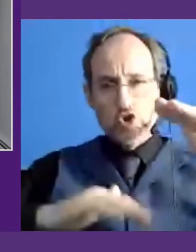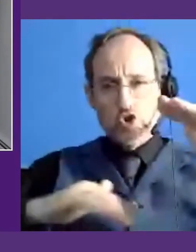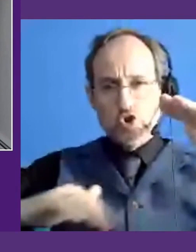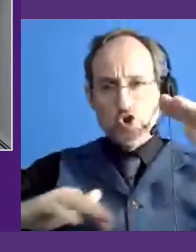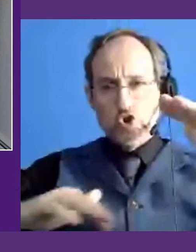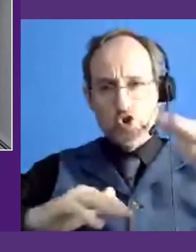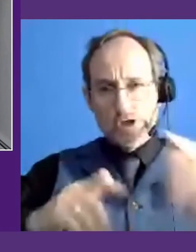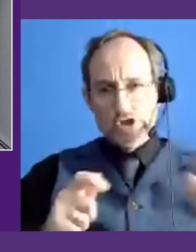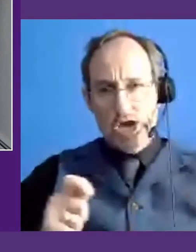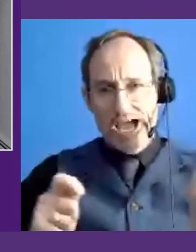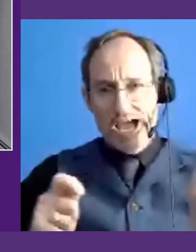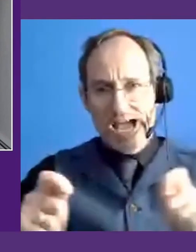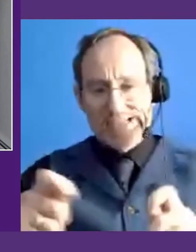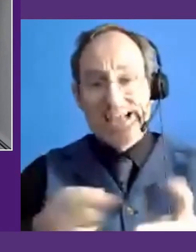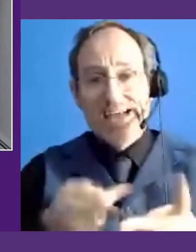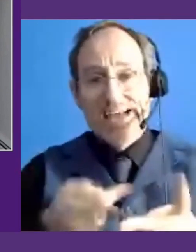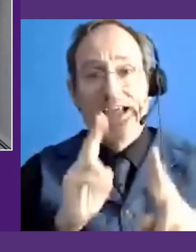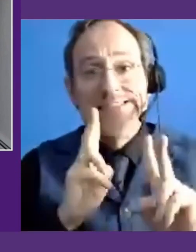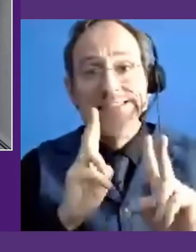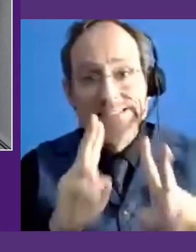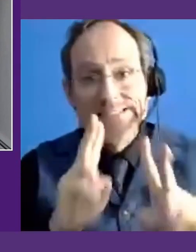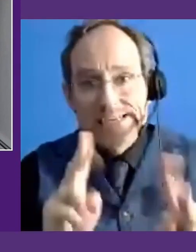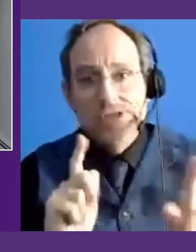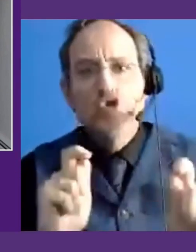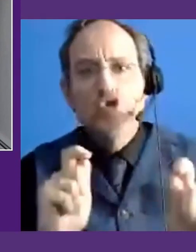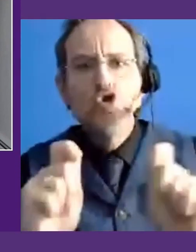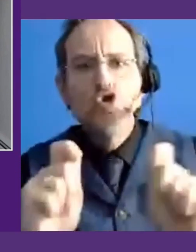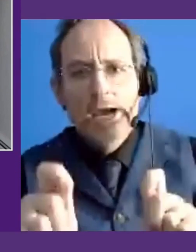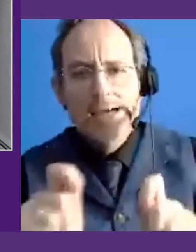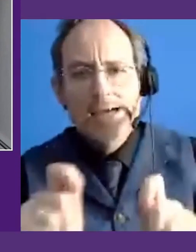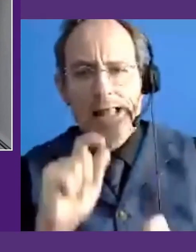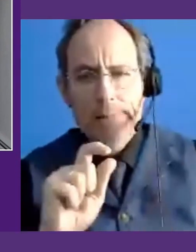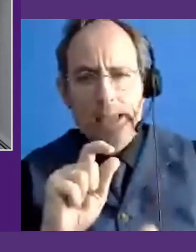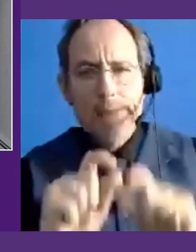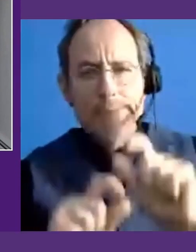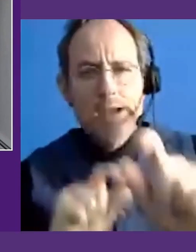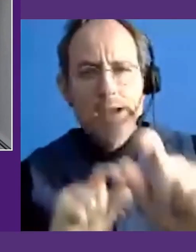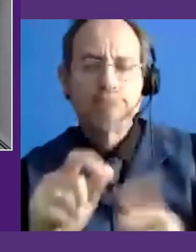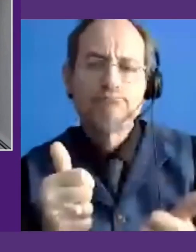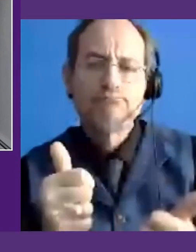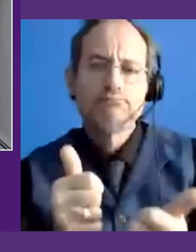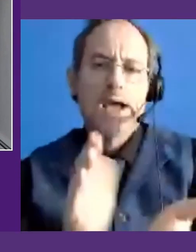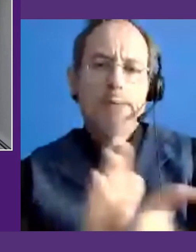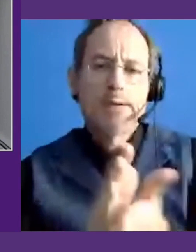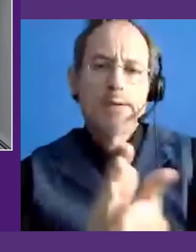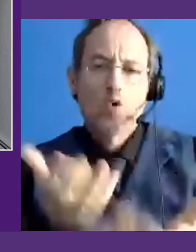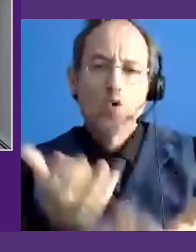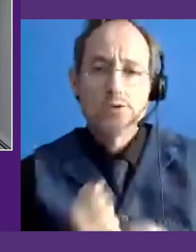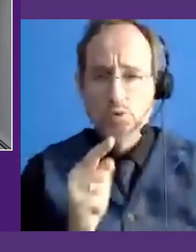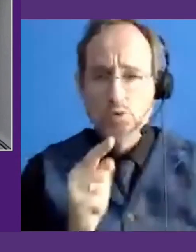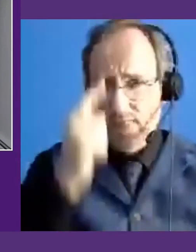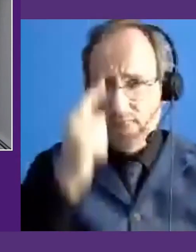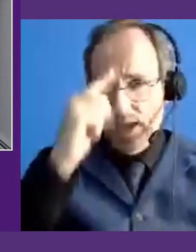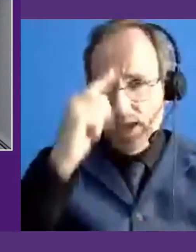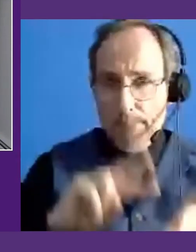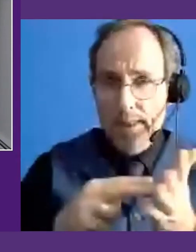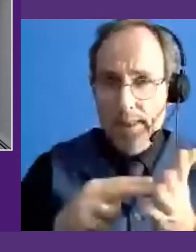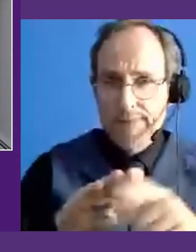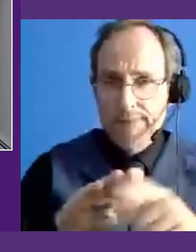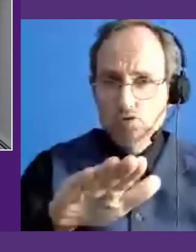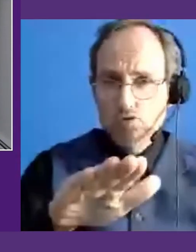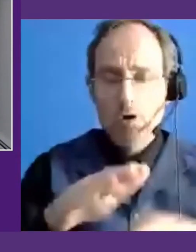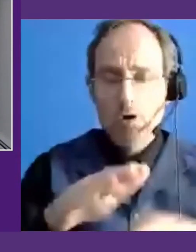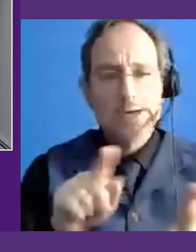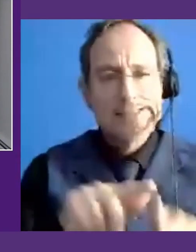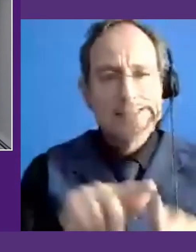either within the Forbes sort of stepping on in some direction, or anything else you're looking at of the similar type? Yeah, I mean,